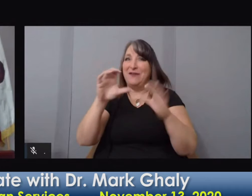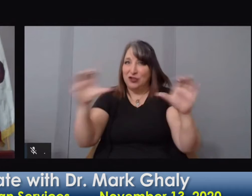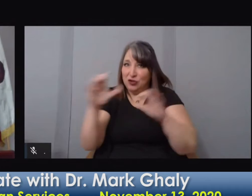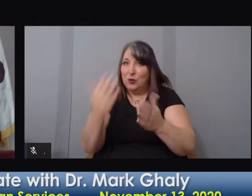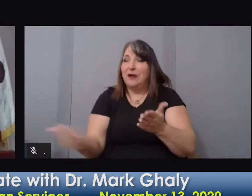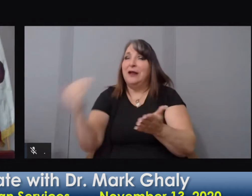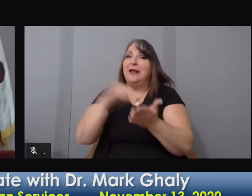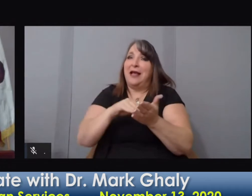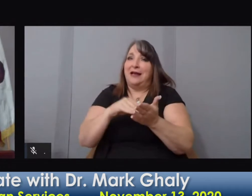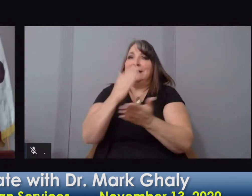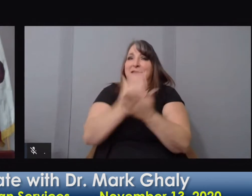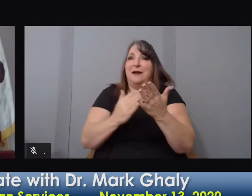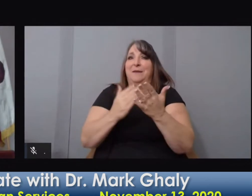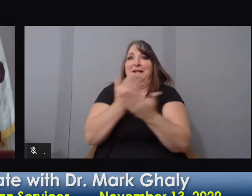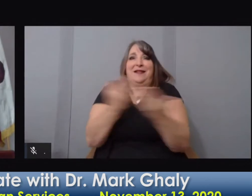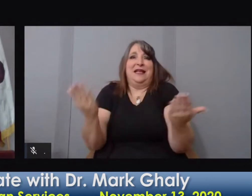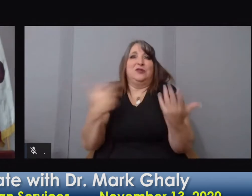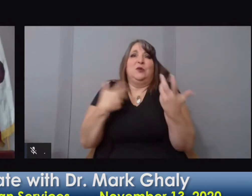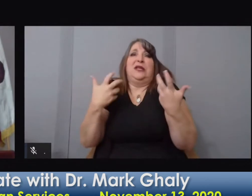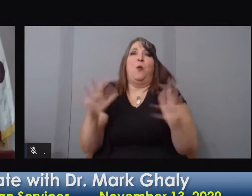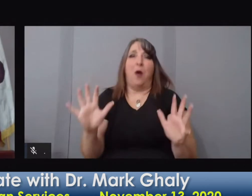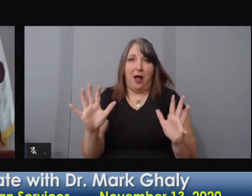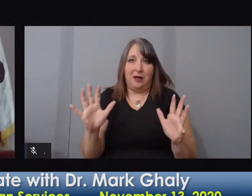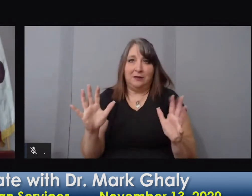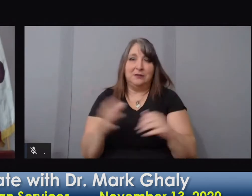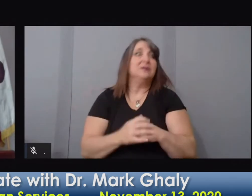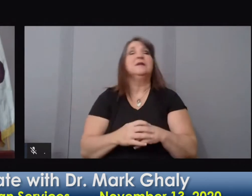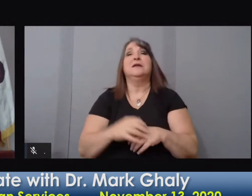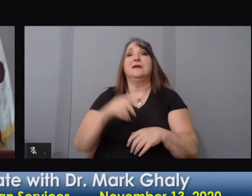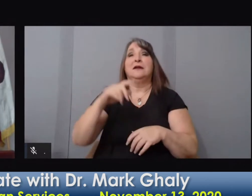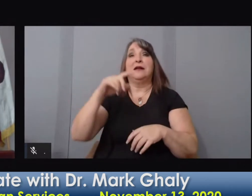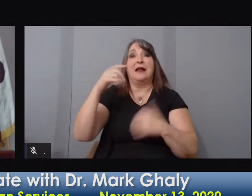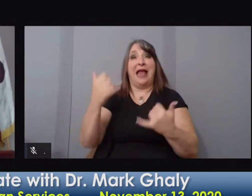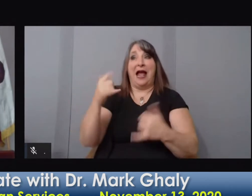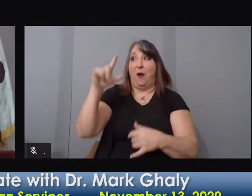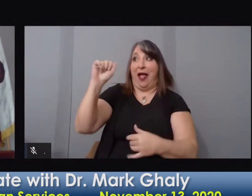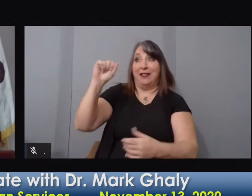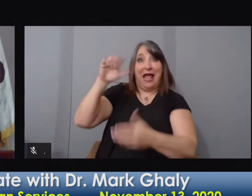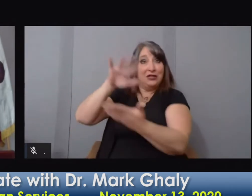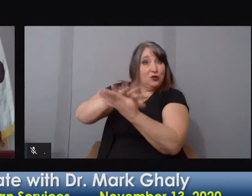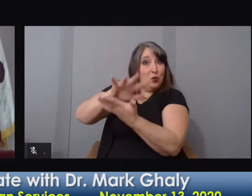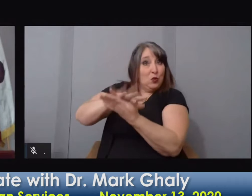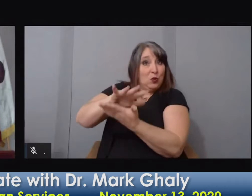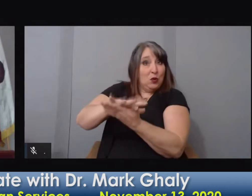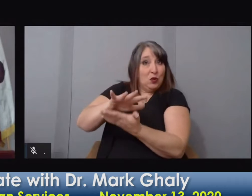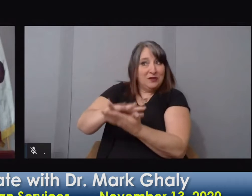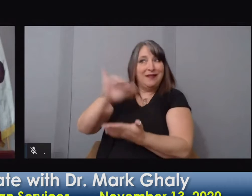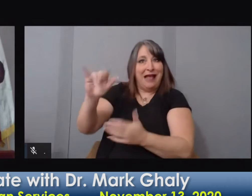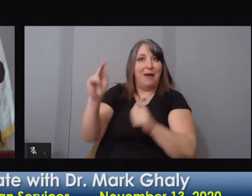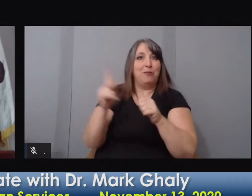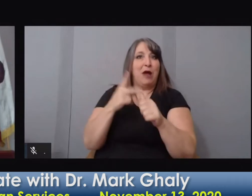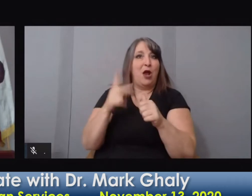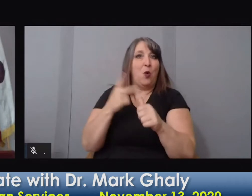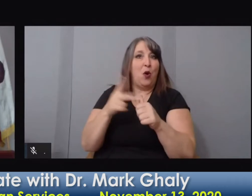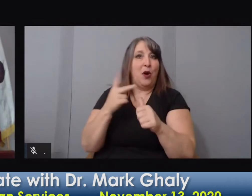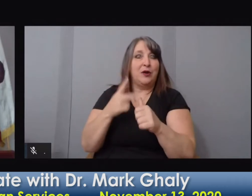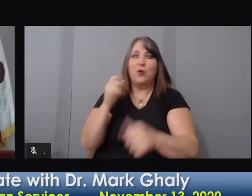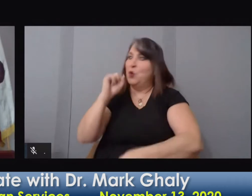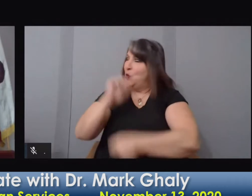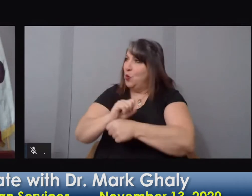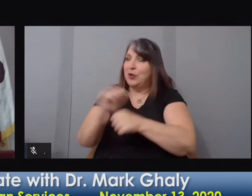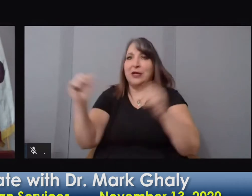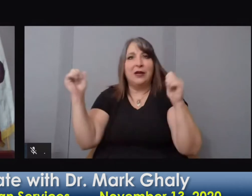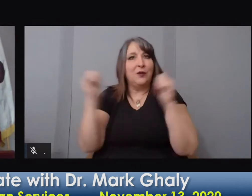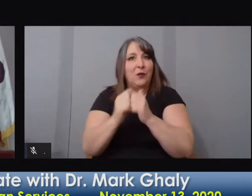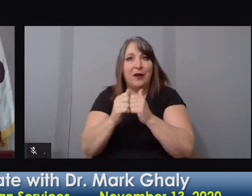for LA and the schools, we have made schools an important priority. We are working with, despite the surge in